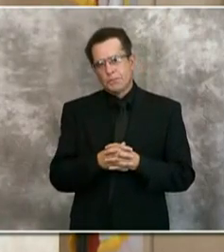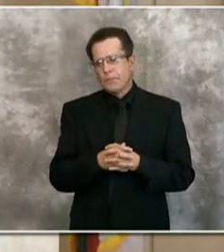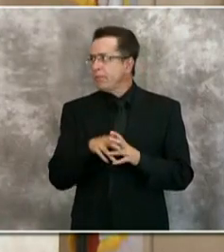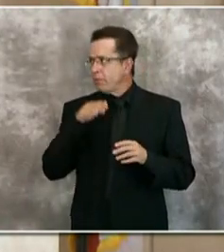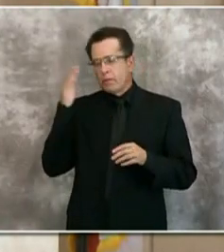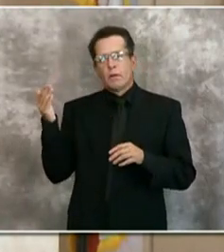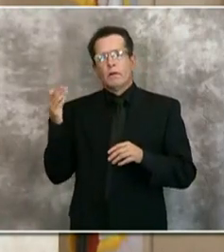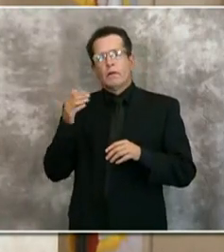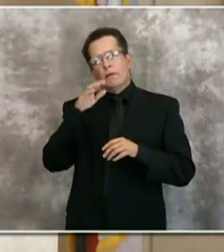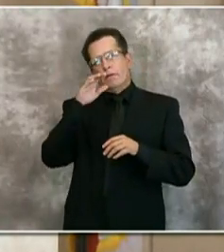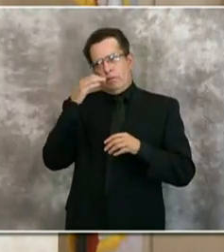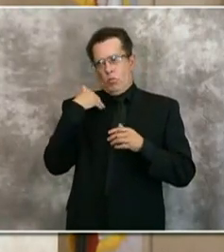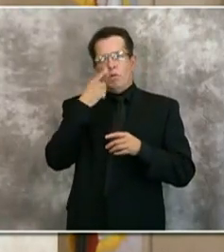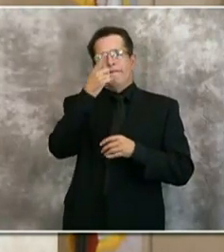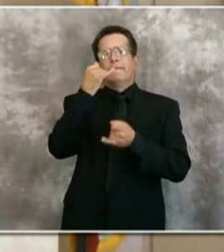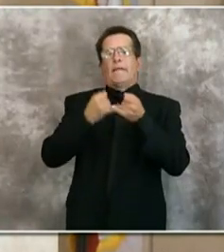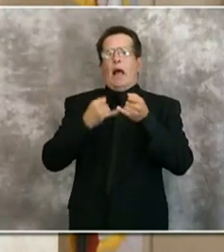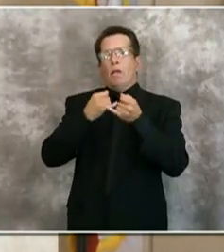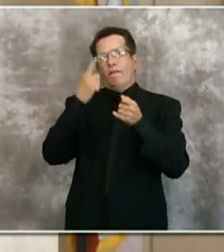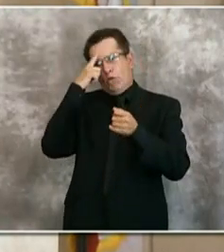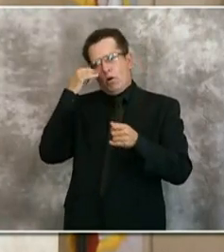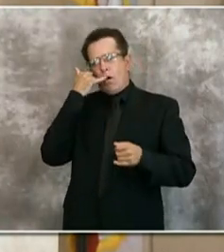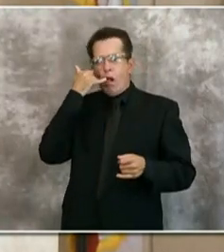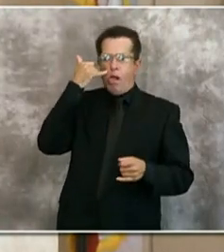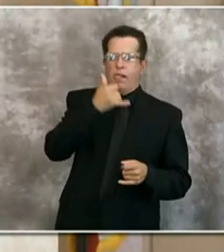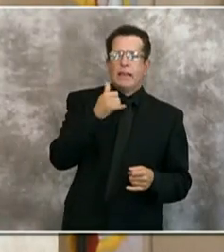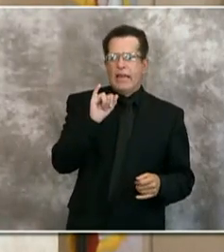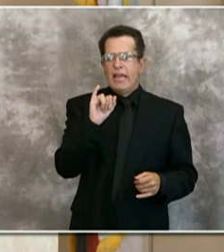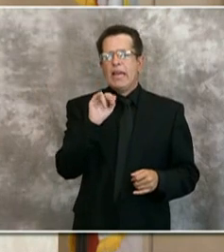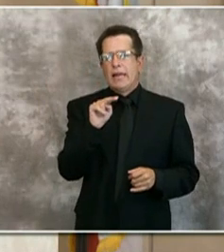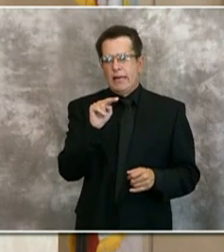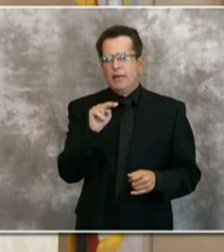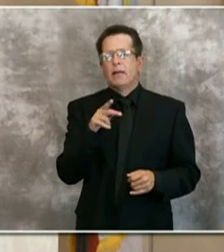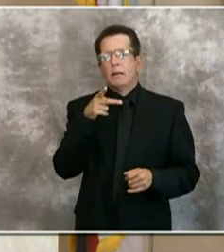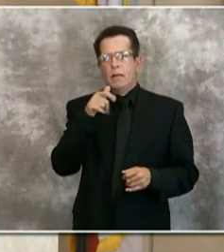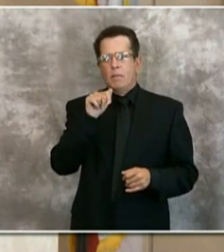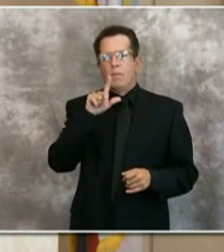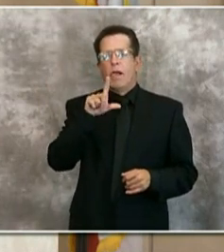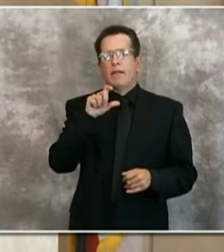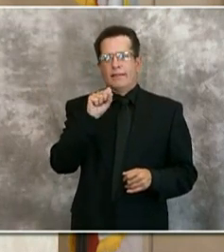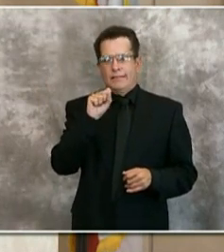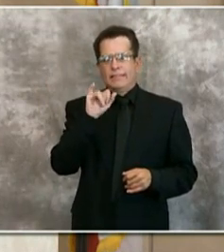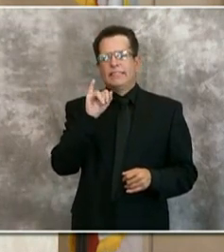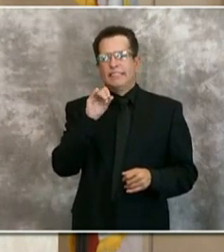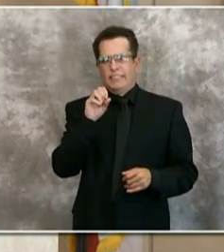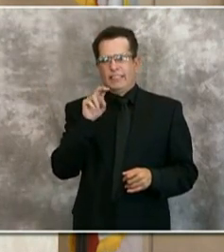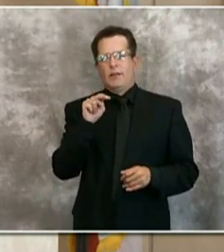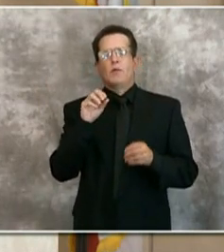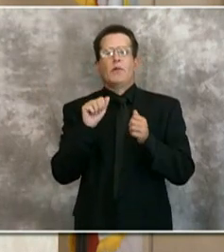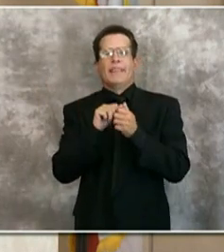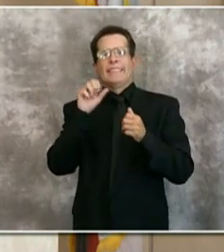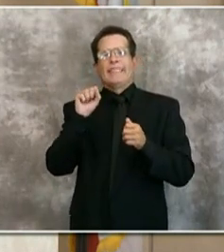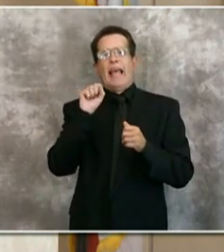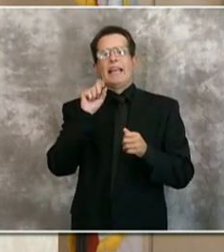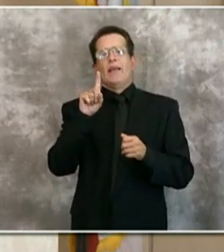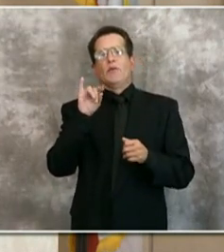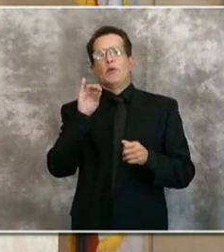We have one final call-in question, and as always, it's Paul Sisson with the San Diego Union.